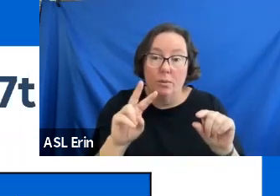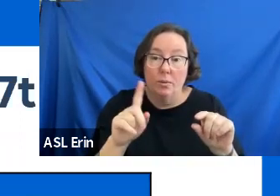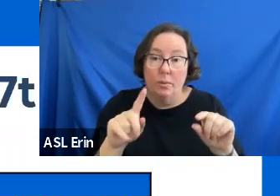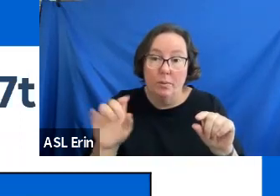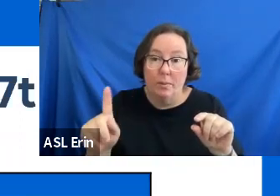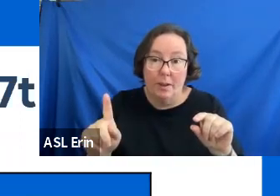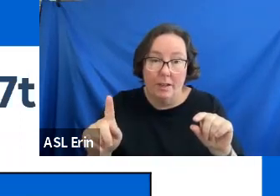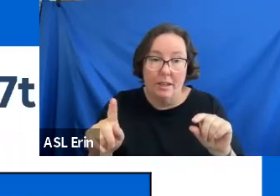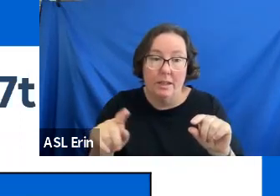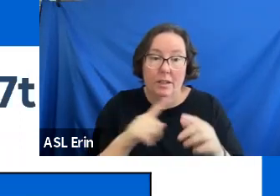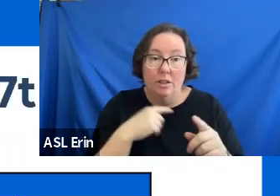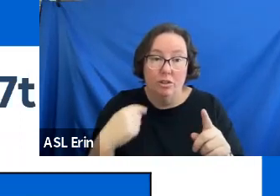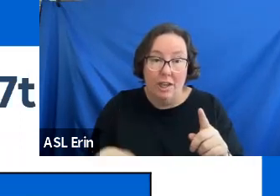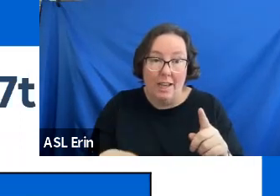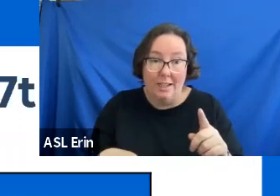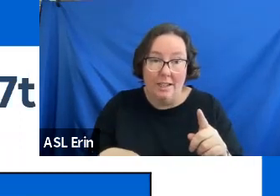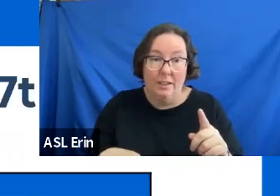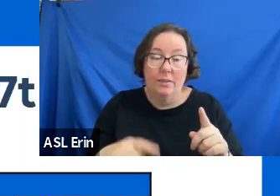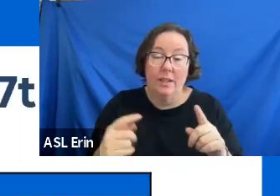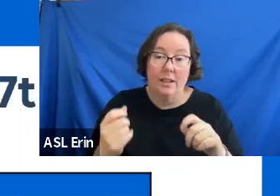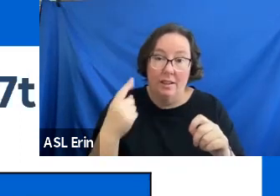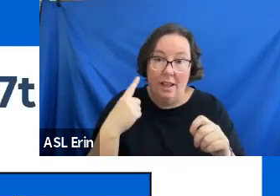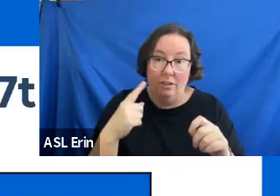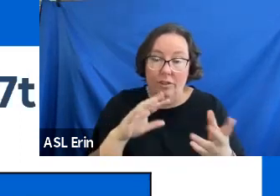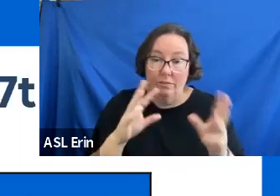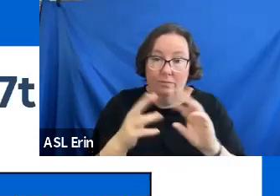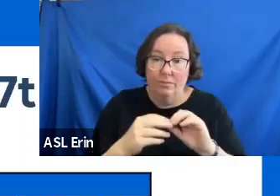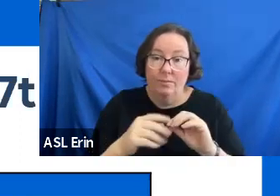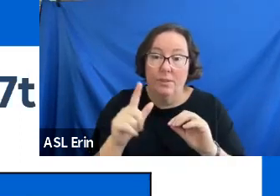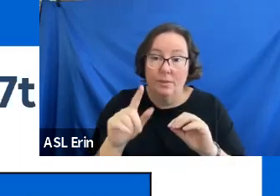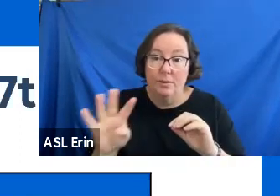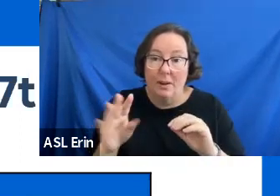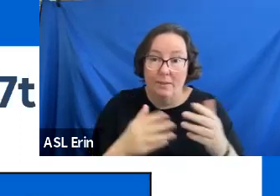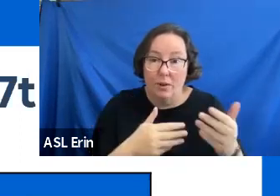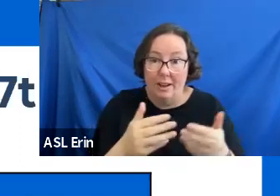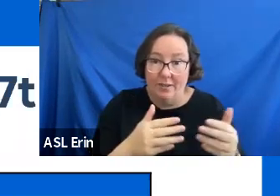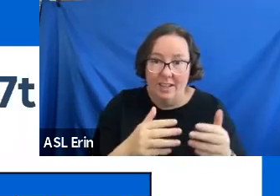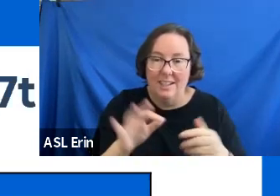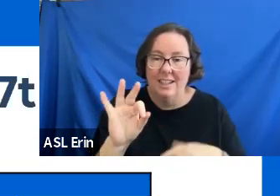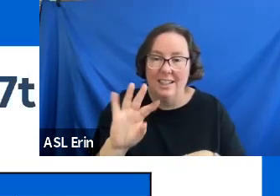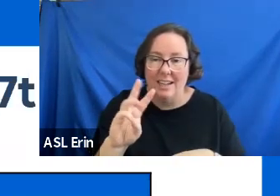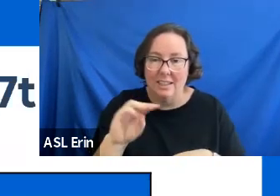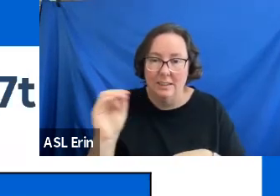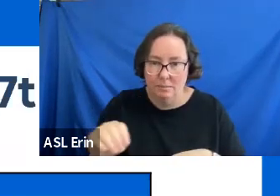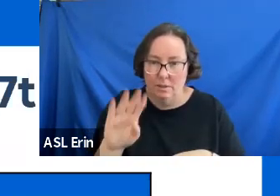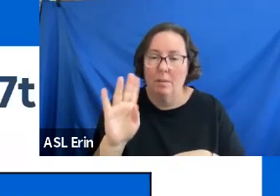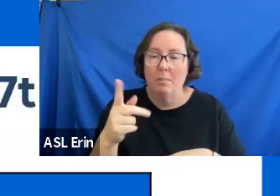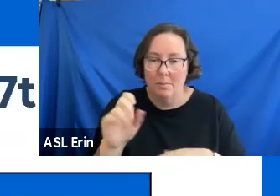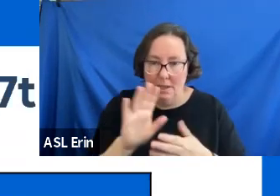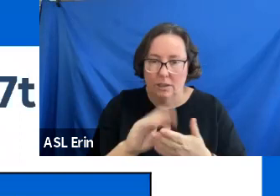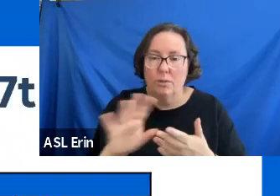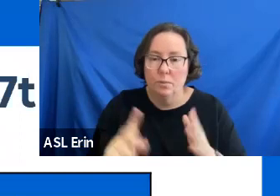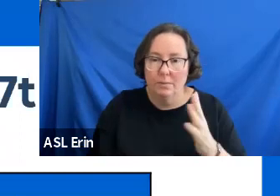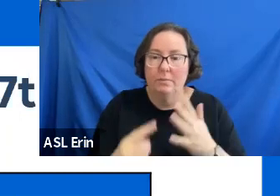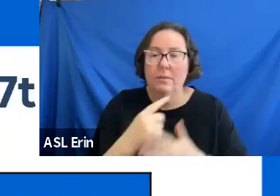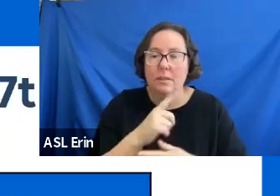China neighborhood for last school year, the 24 invitees, 96% of those were BPS students at the